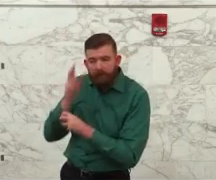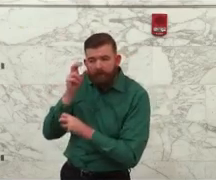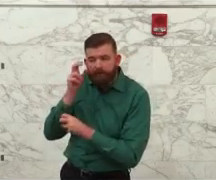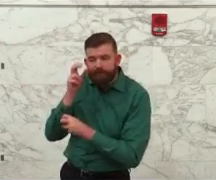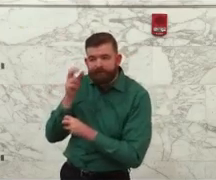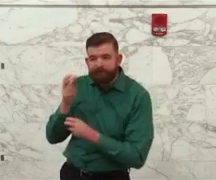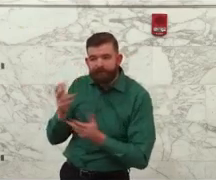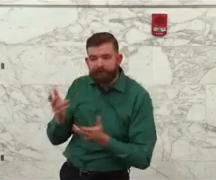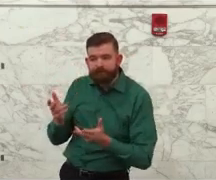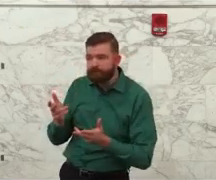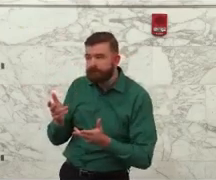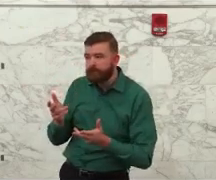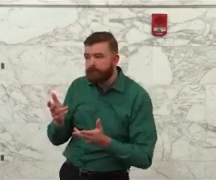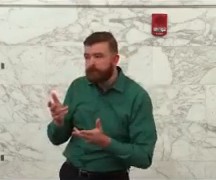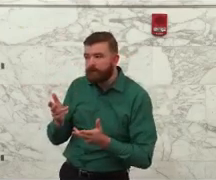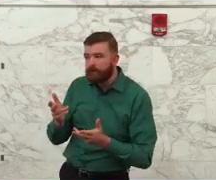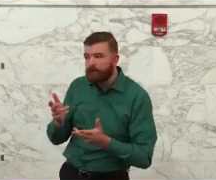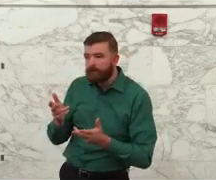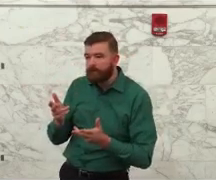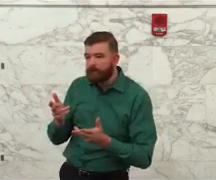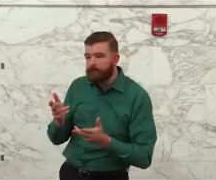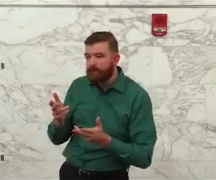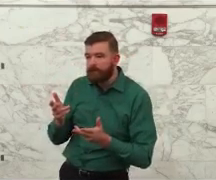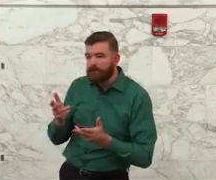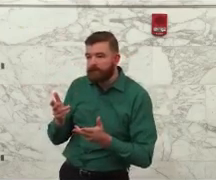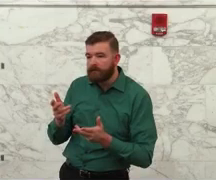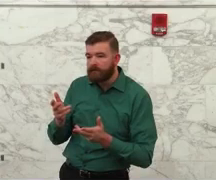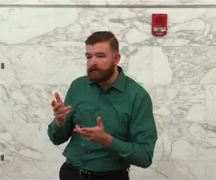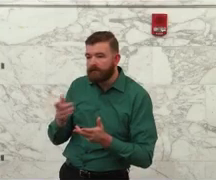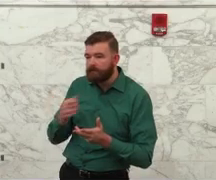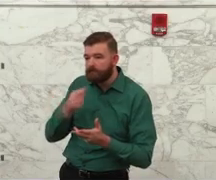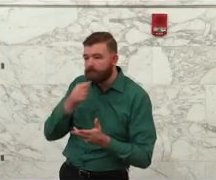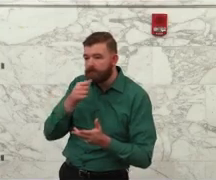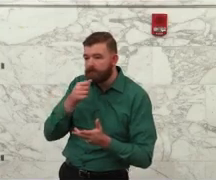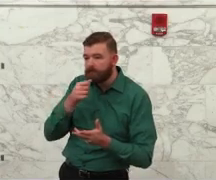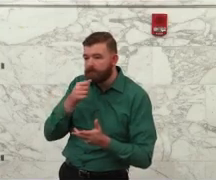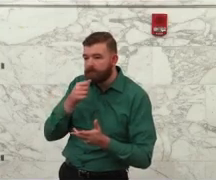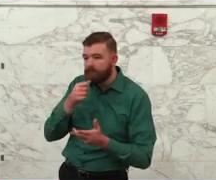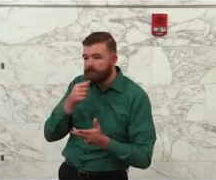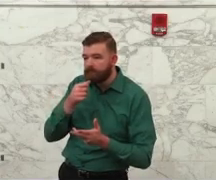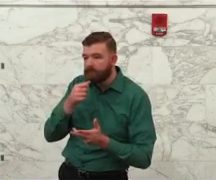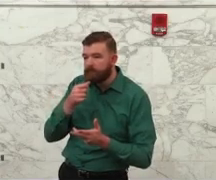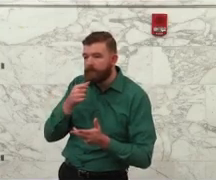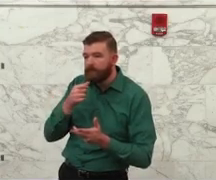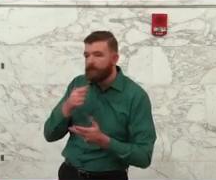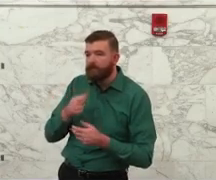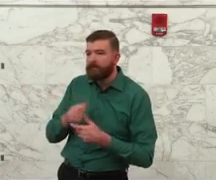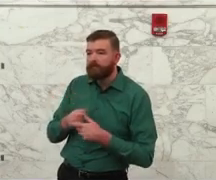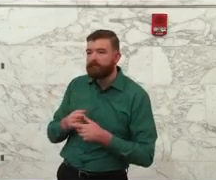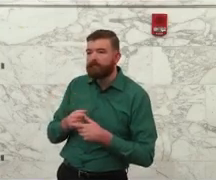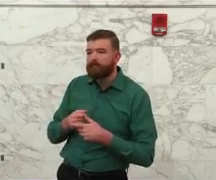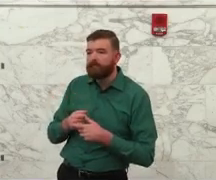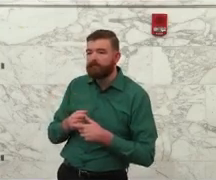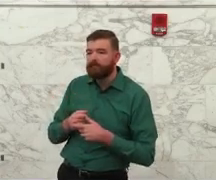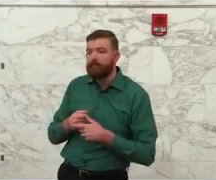First of all, good to see you. Secondly, the mic is actually all of a sudden amplifying, so I can hear your question. And thirdly, we haven't closed liquor